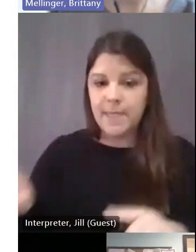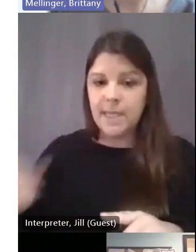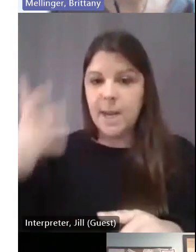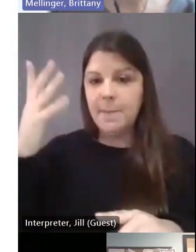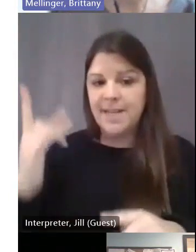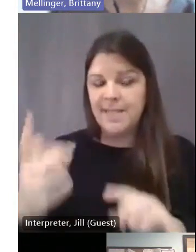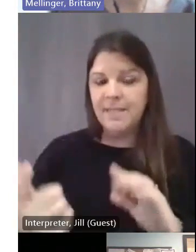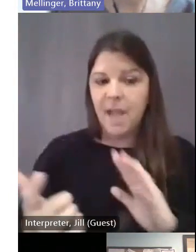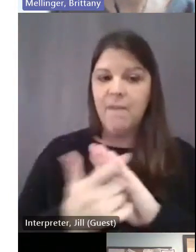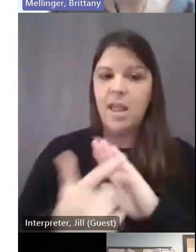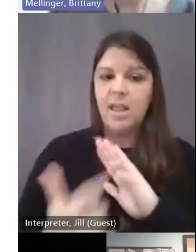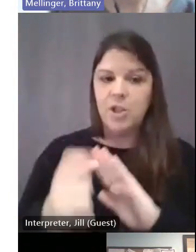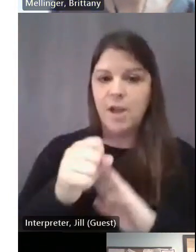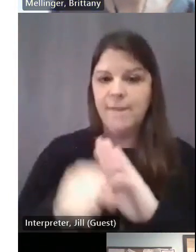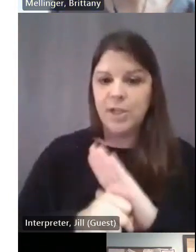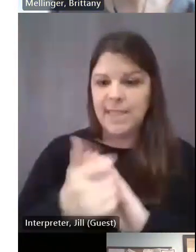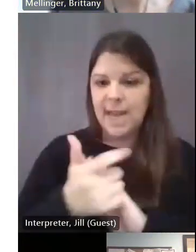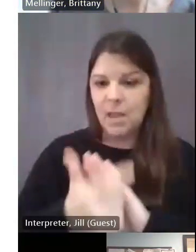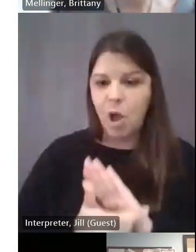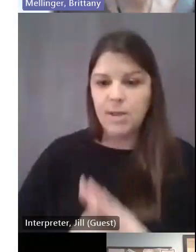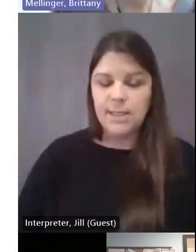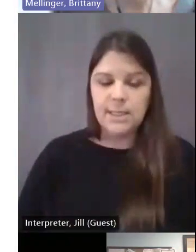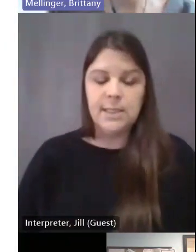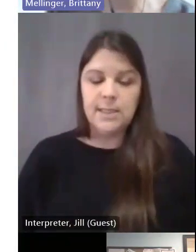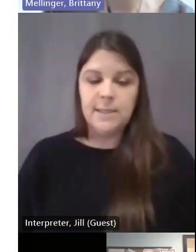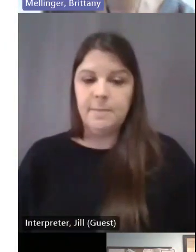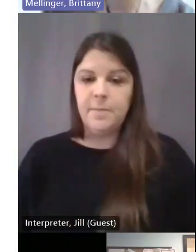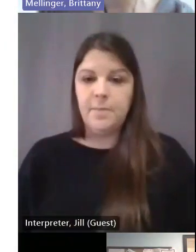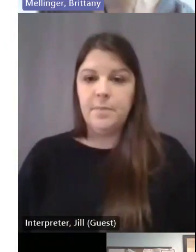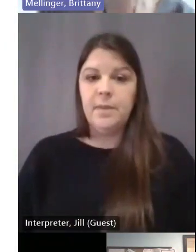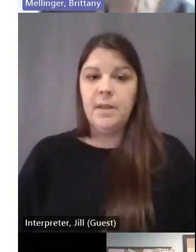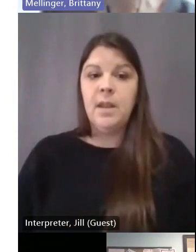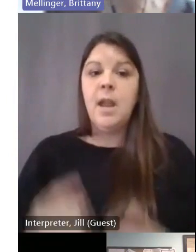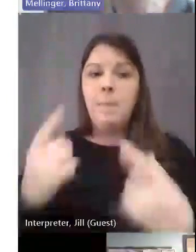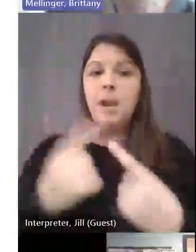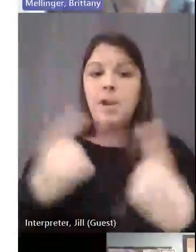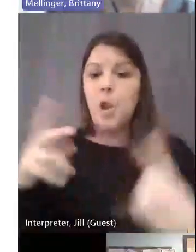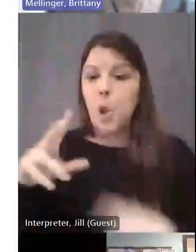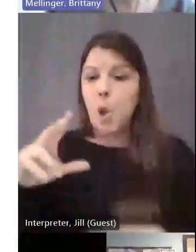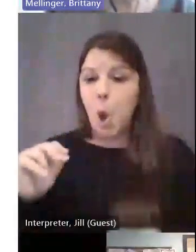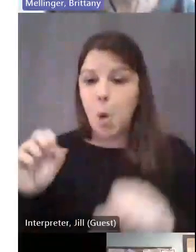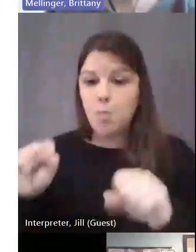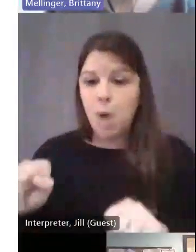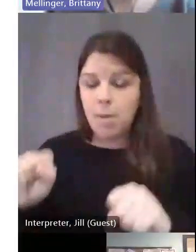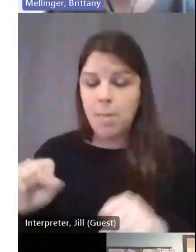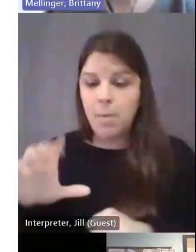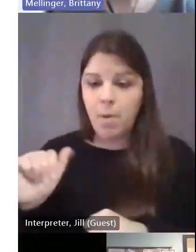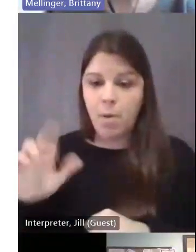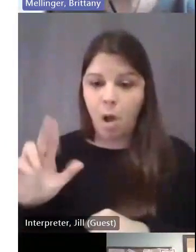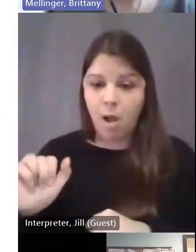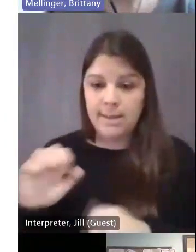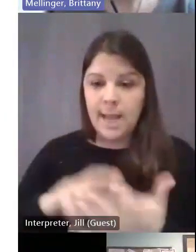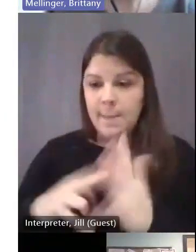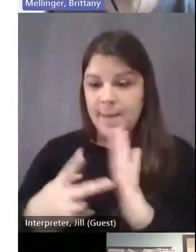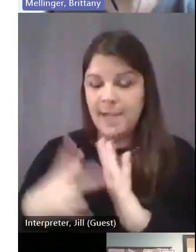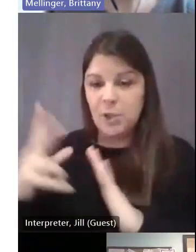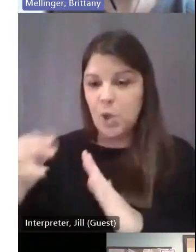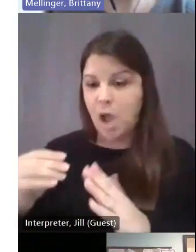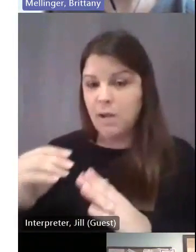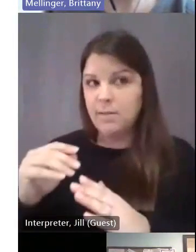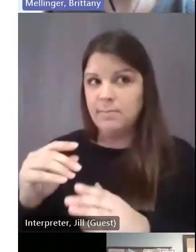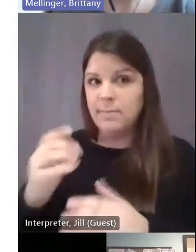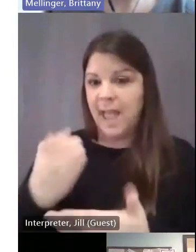of the violation of our state law. By contrast, if it's no probable cause, that means that there wasn't enough evidence